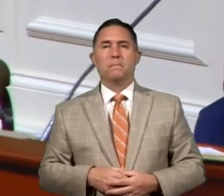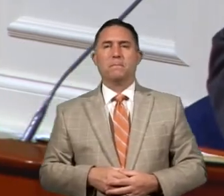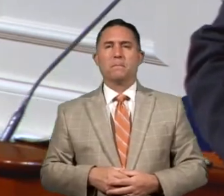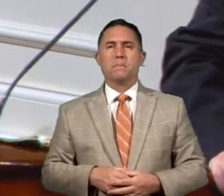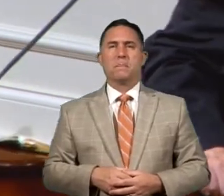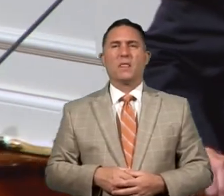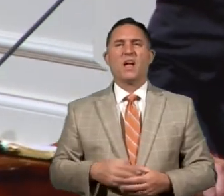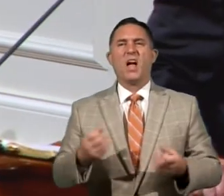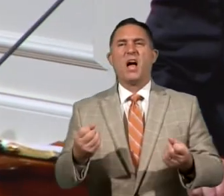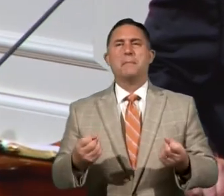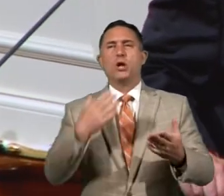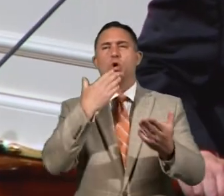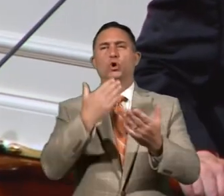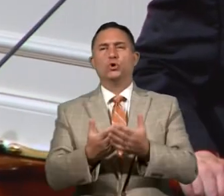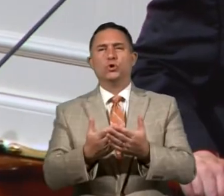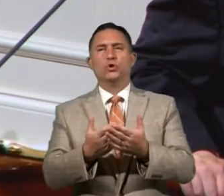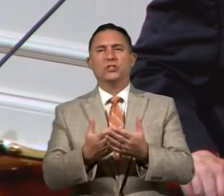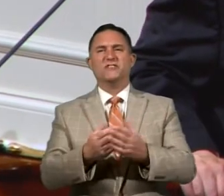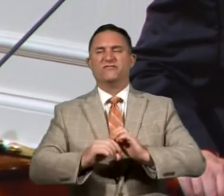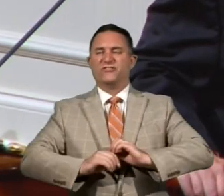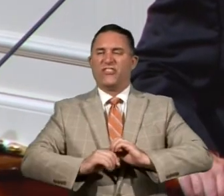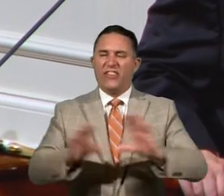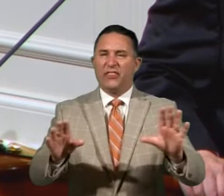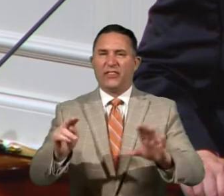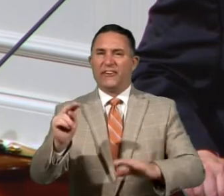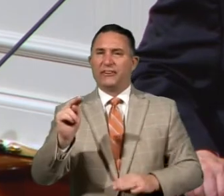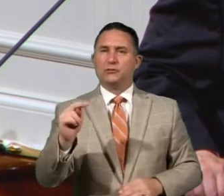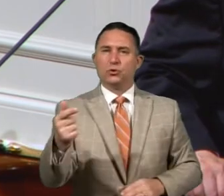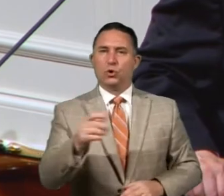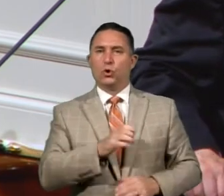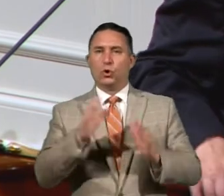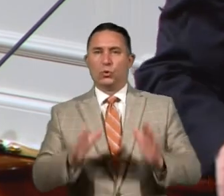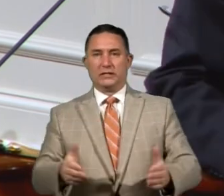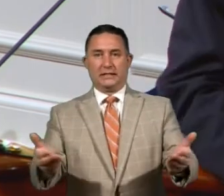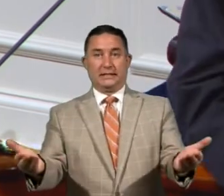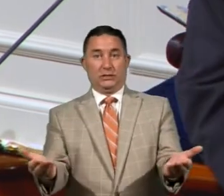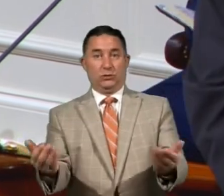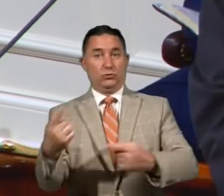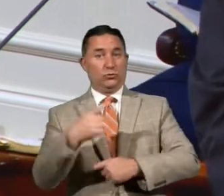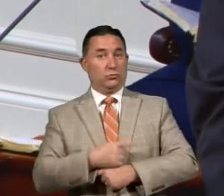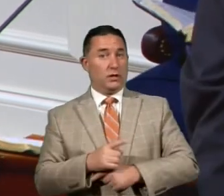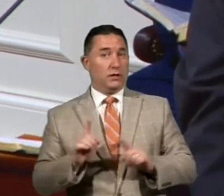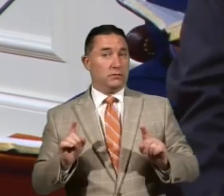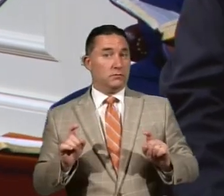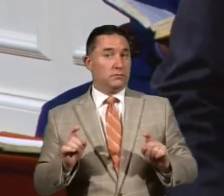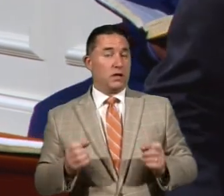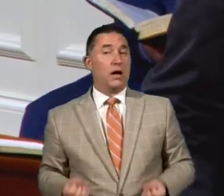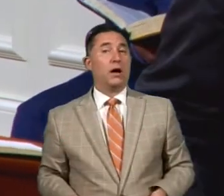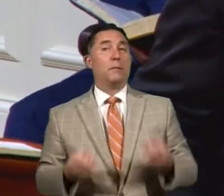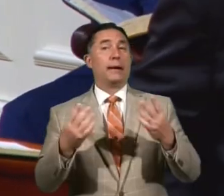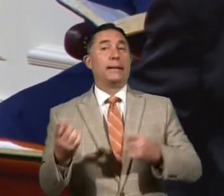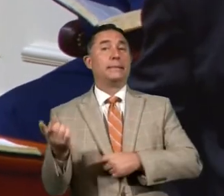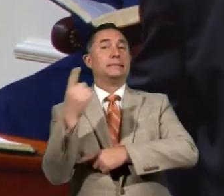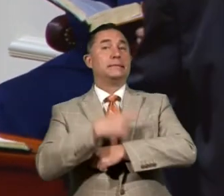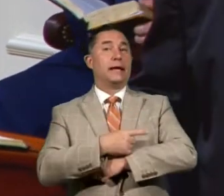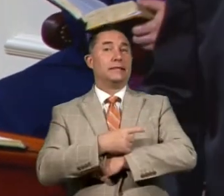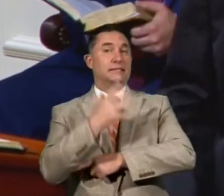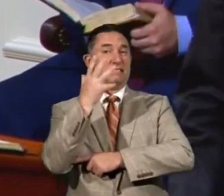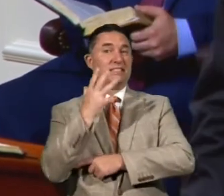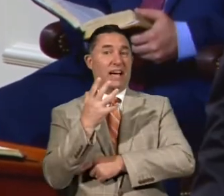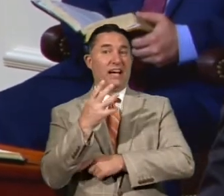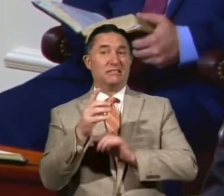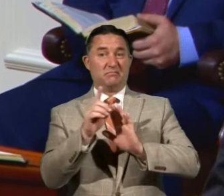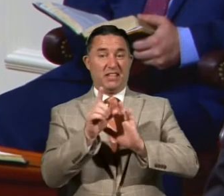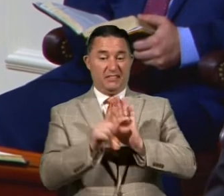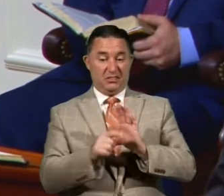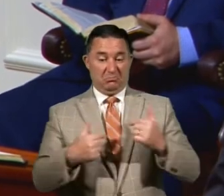I wonder how many good-for-nothing Christians we have here today. I wonder how many days, sadly, Brother Gibbs